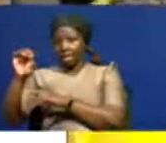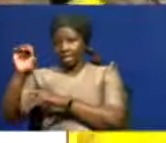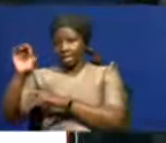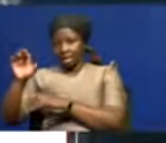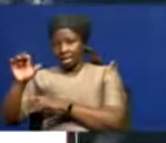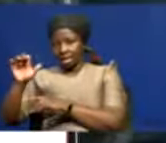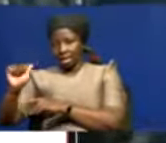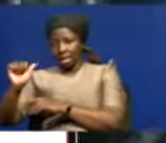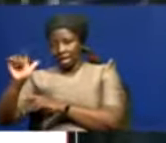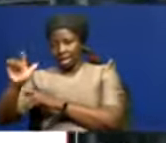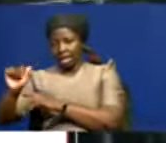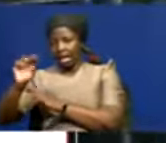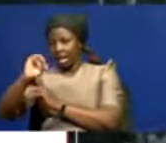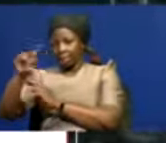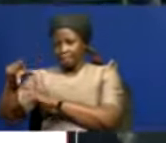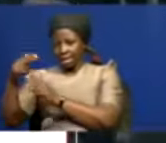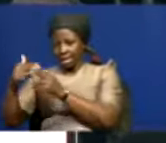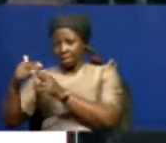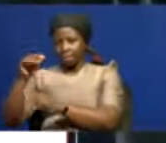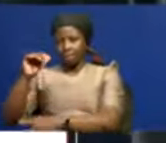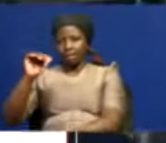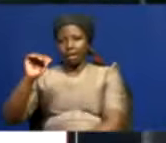clashed.